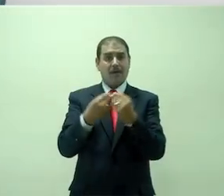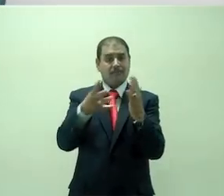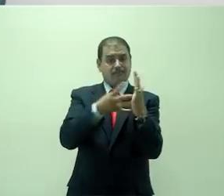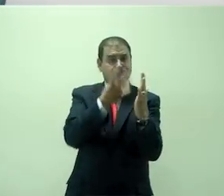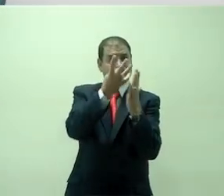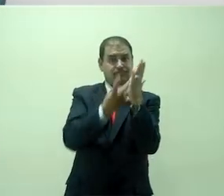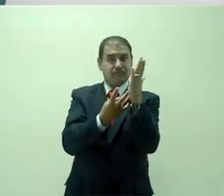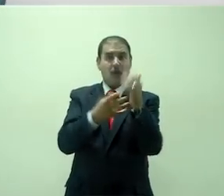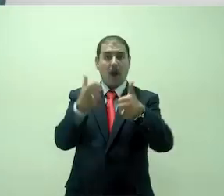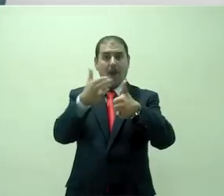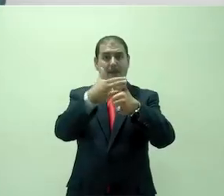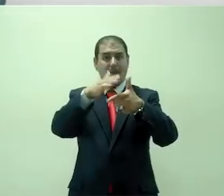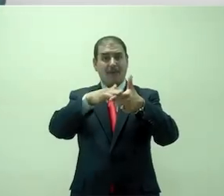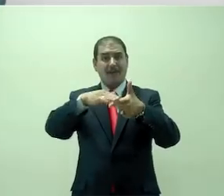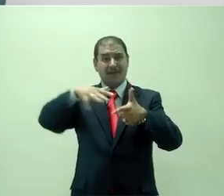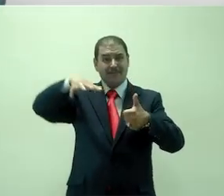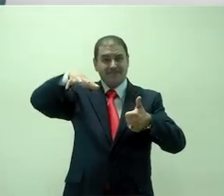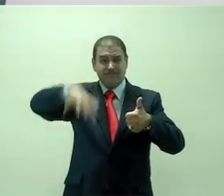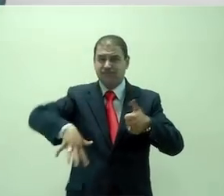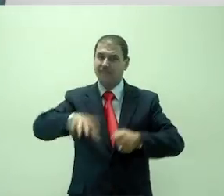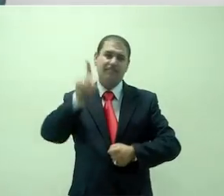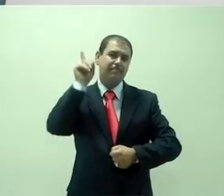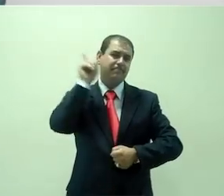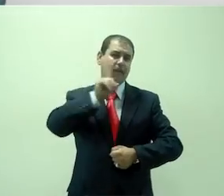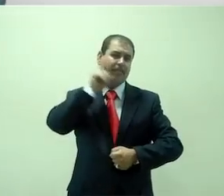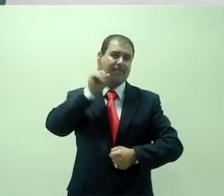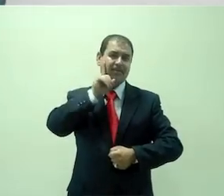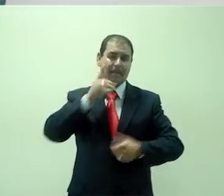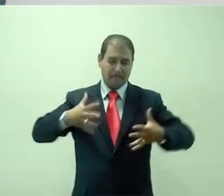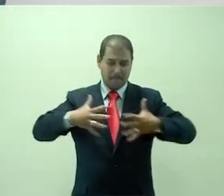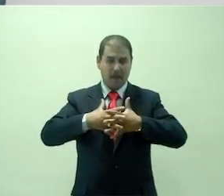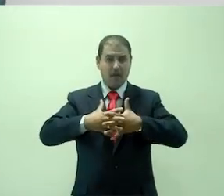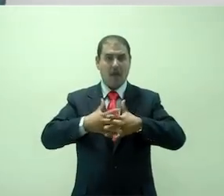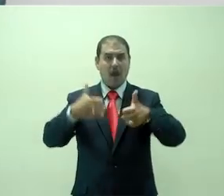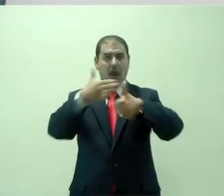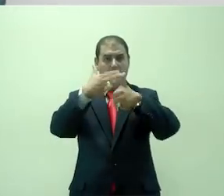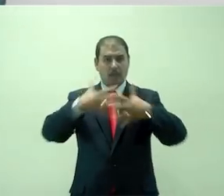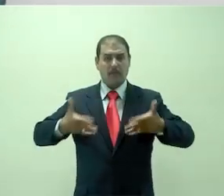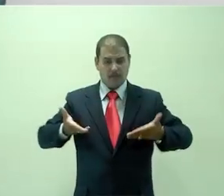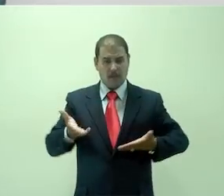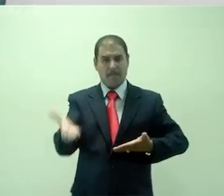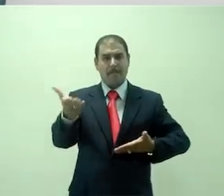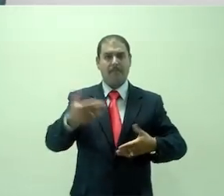within the post-development agenda and the issues,